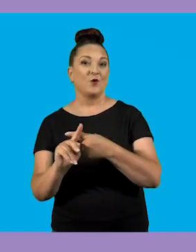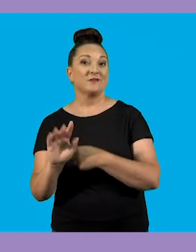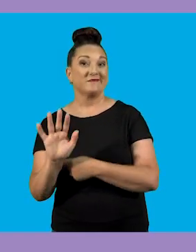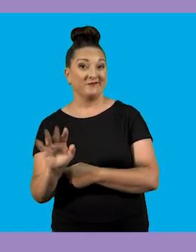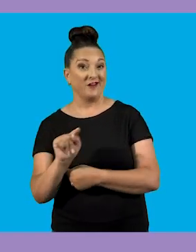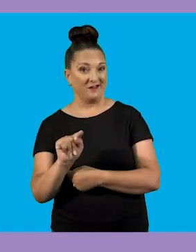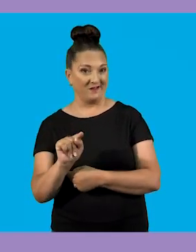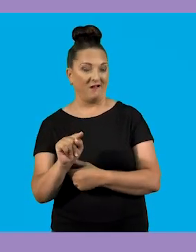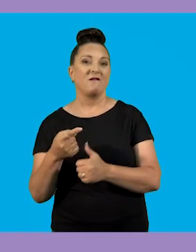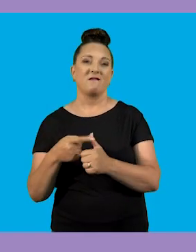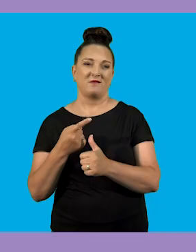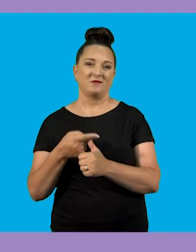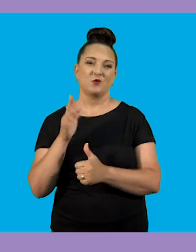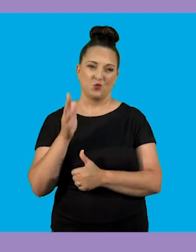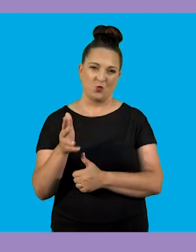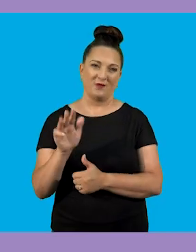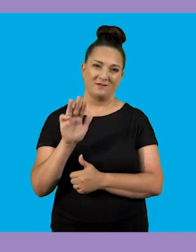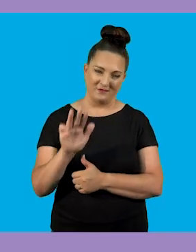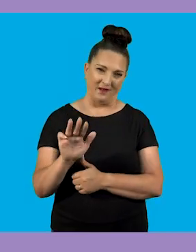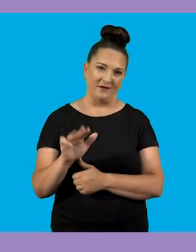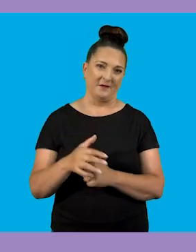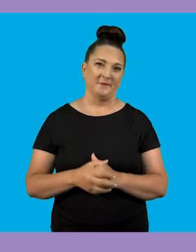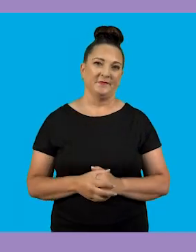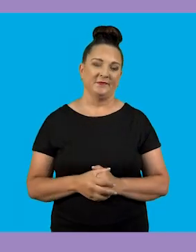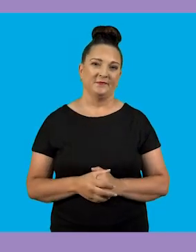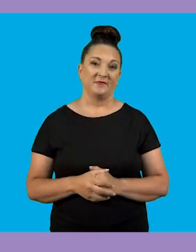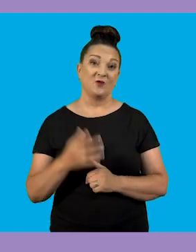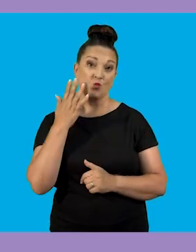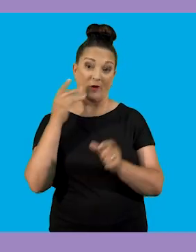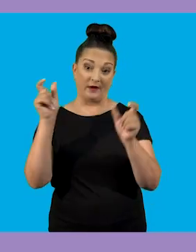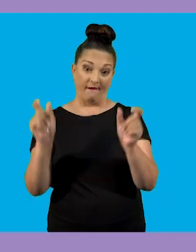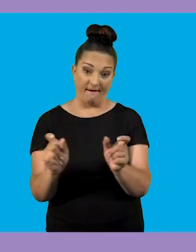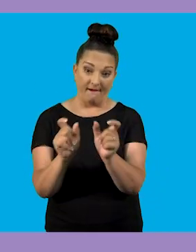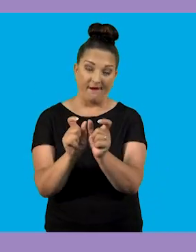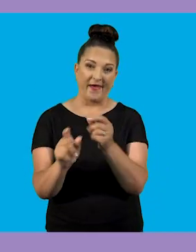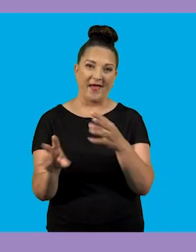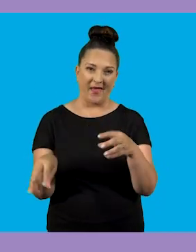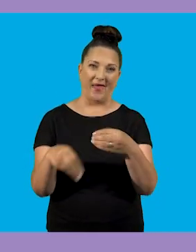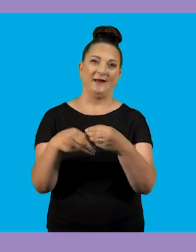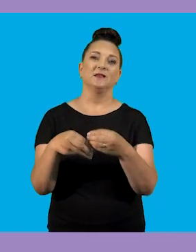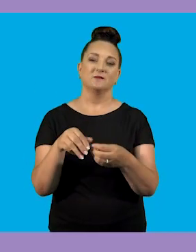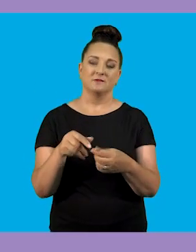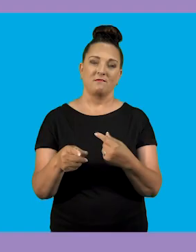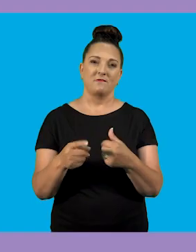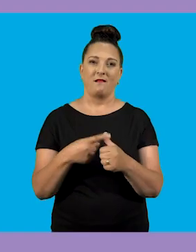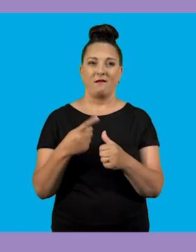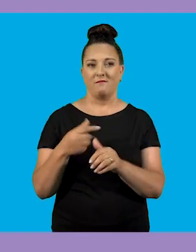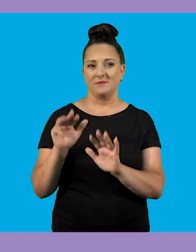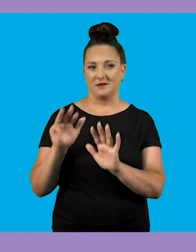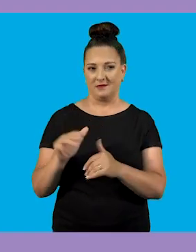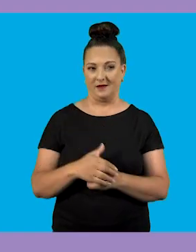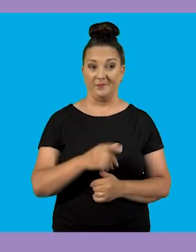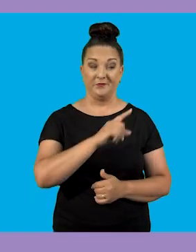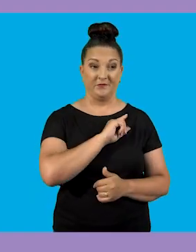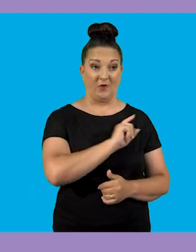the positive 5 will give you the positive 9 when you add them. So that's the pair that we are going to use.